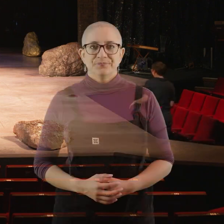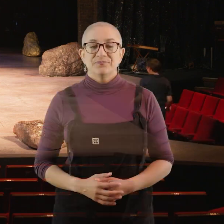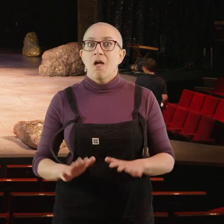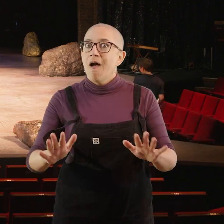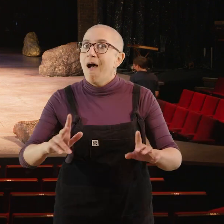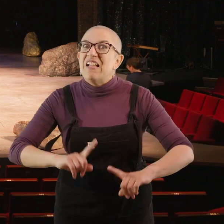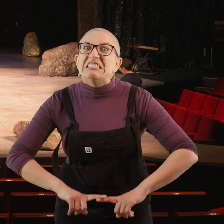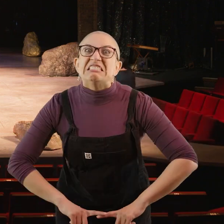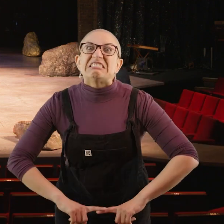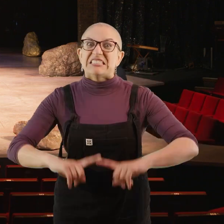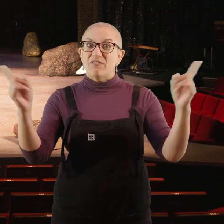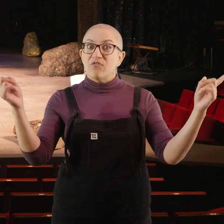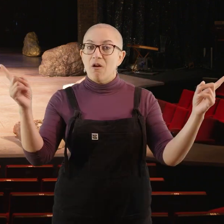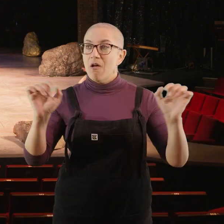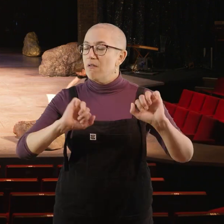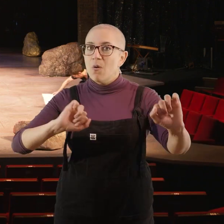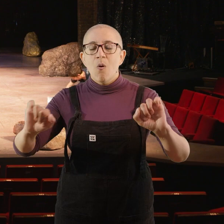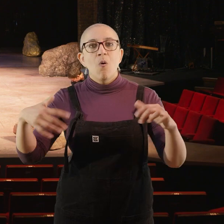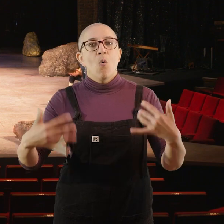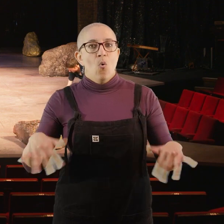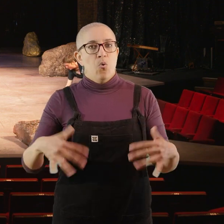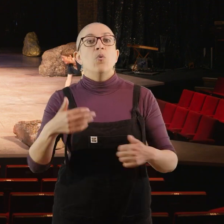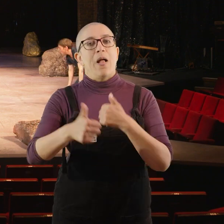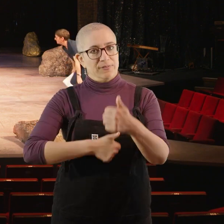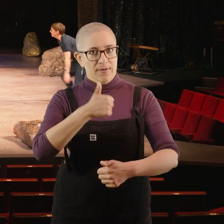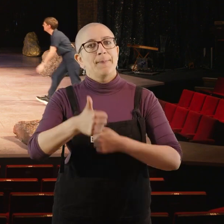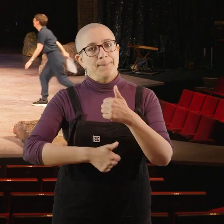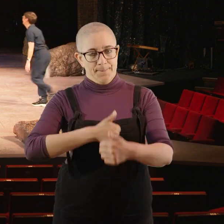So different. Well done, yeah.